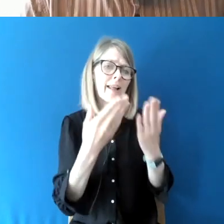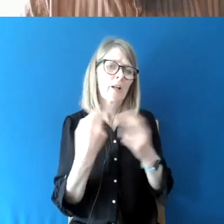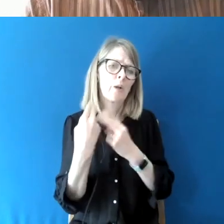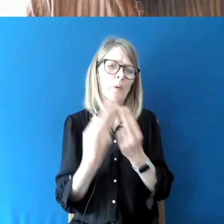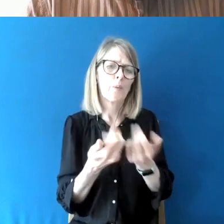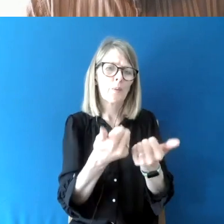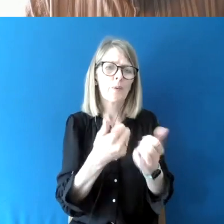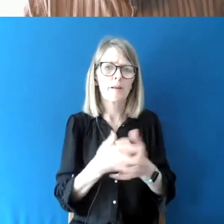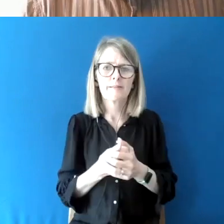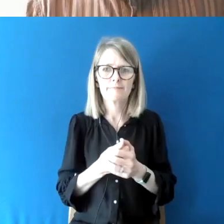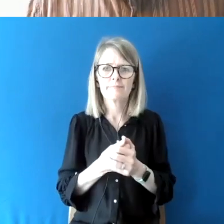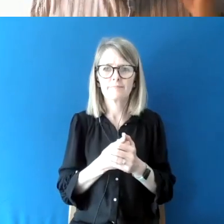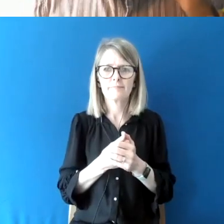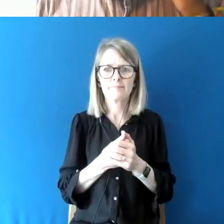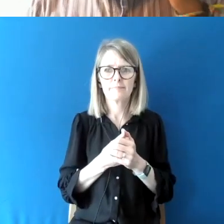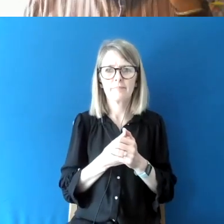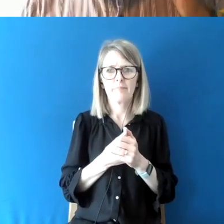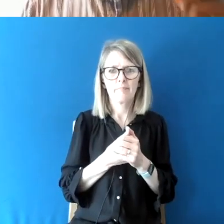Yeah, I'm